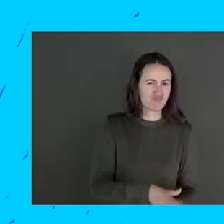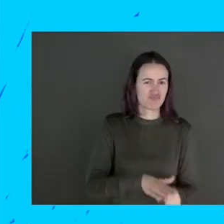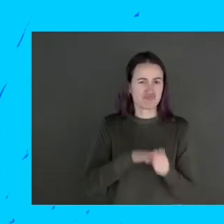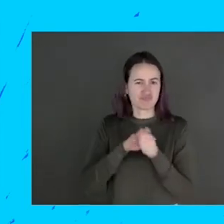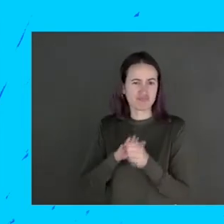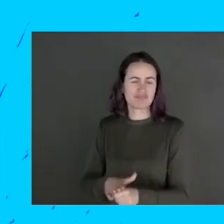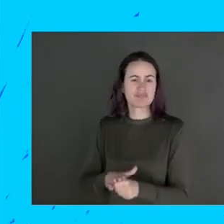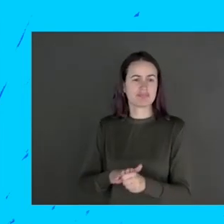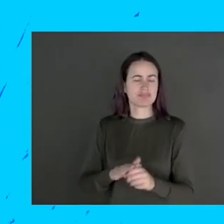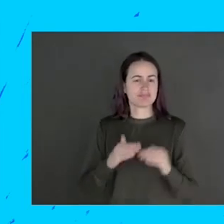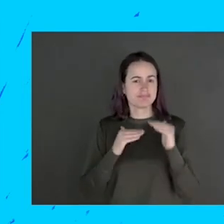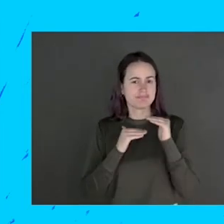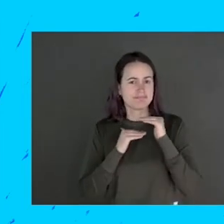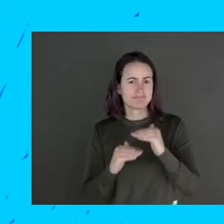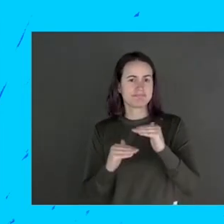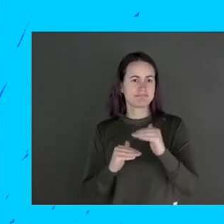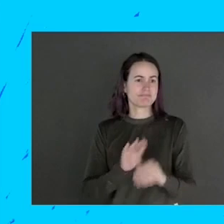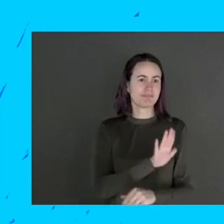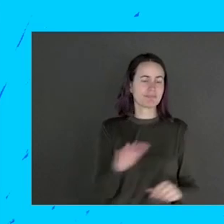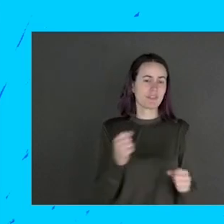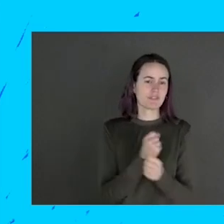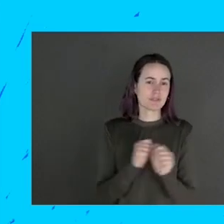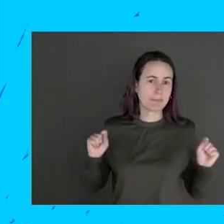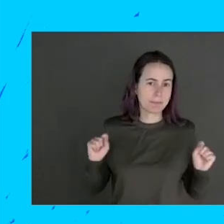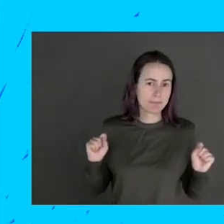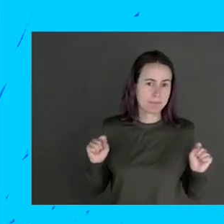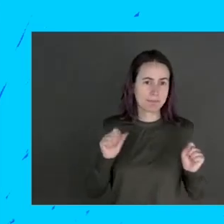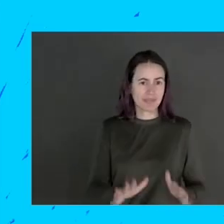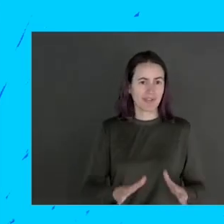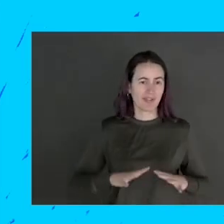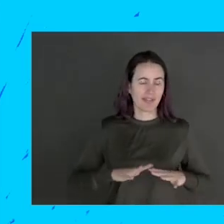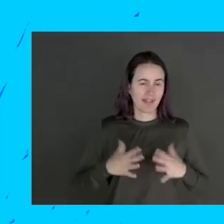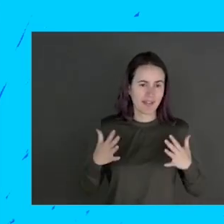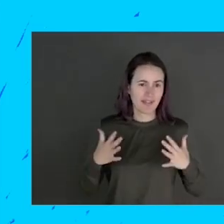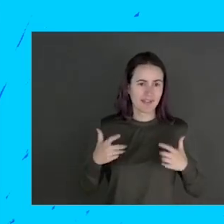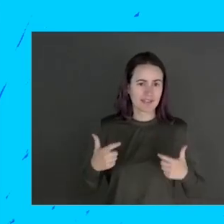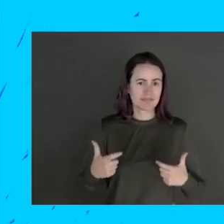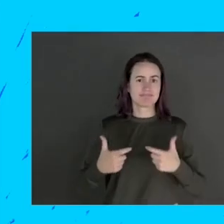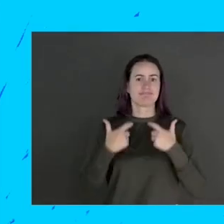and potentials. These policies further restrict access to